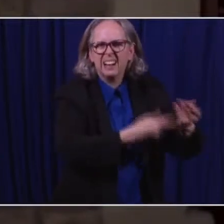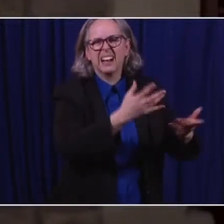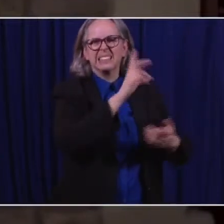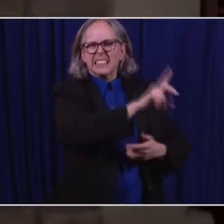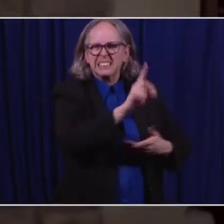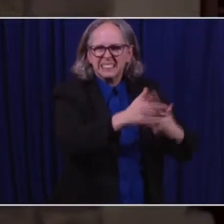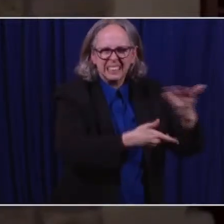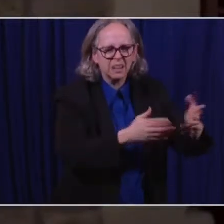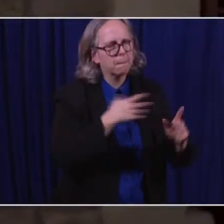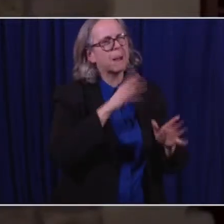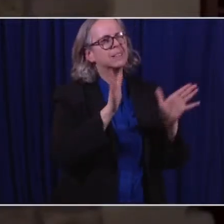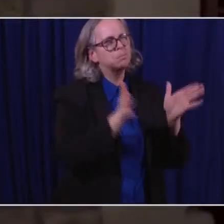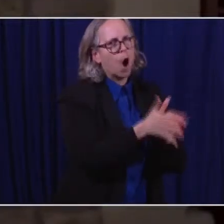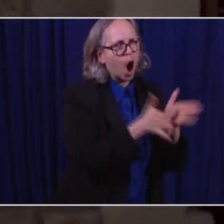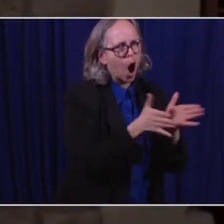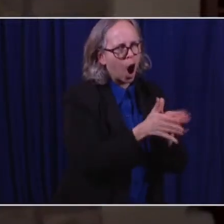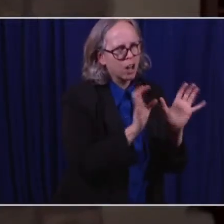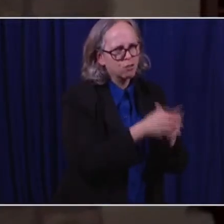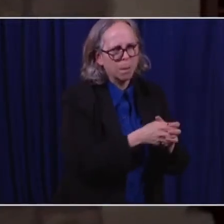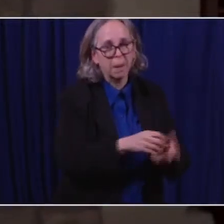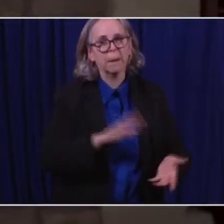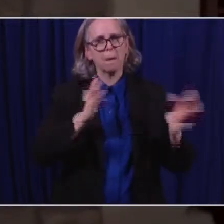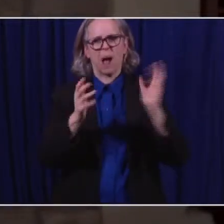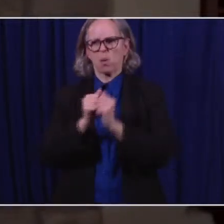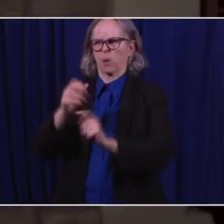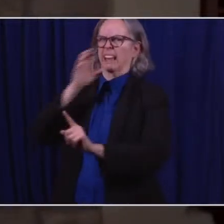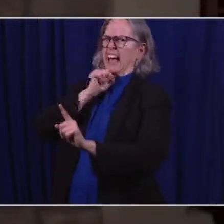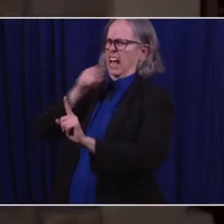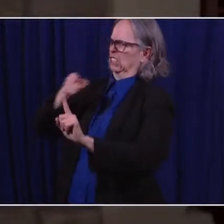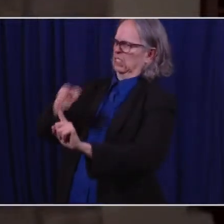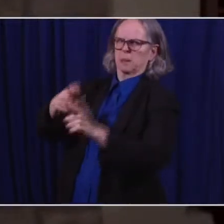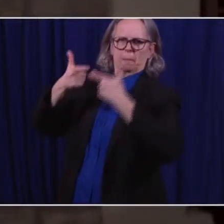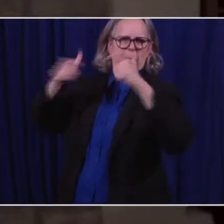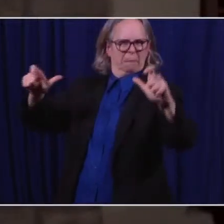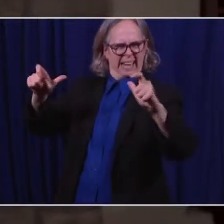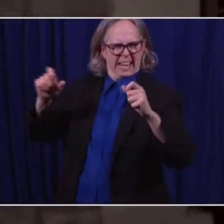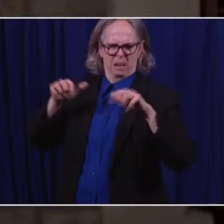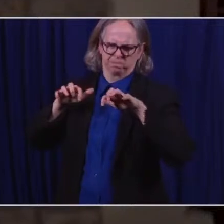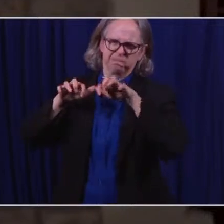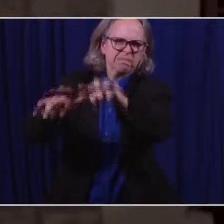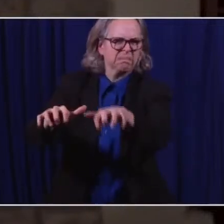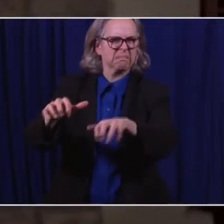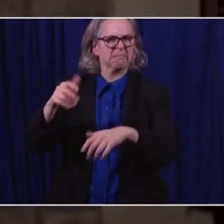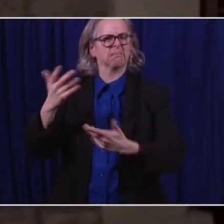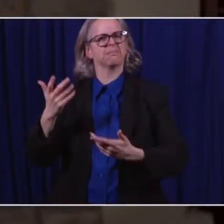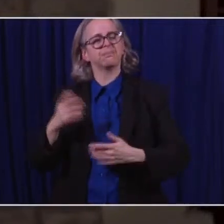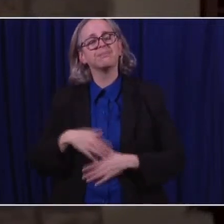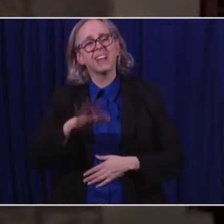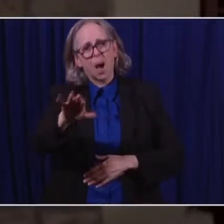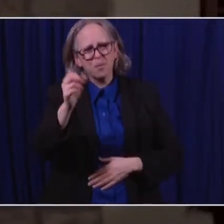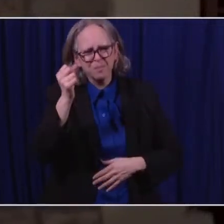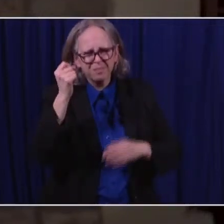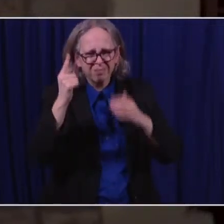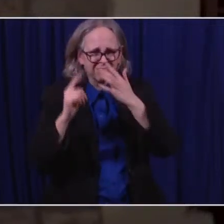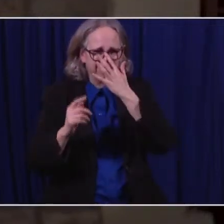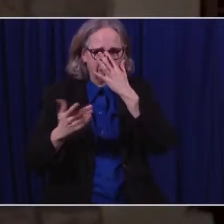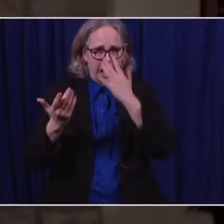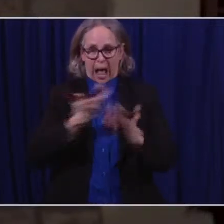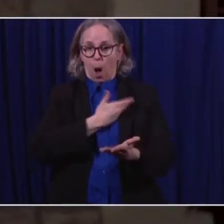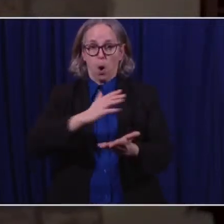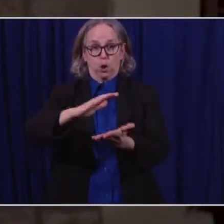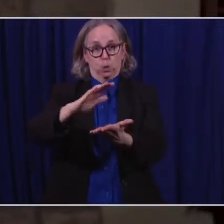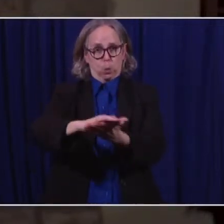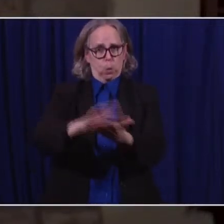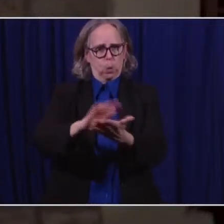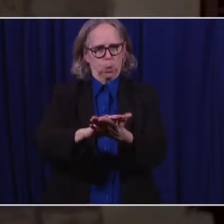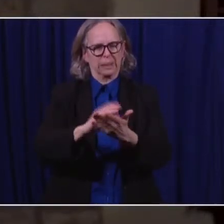number of groups. Now, we're going back in school, not for that reason. We're vaccinating